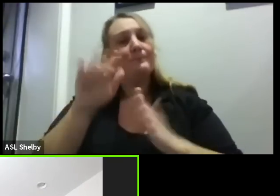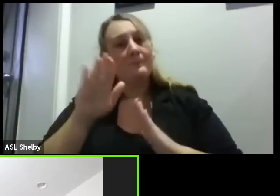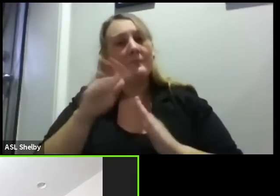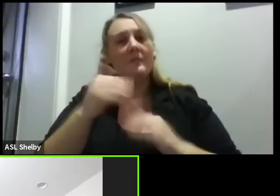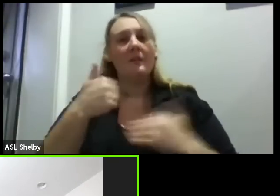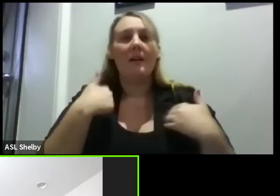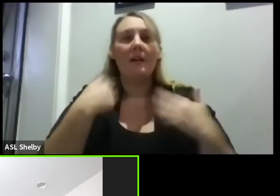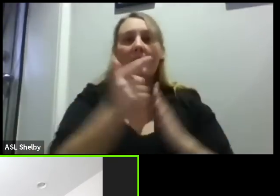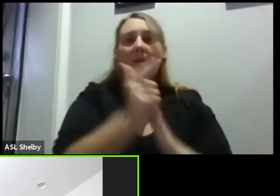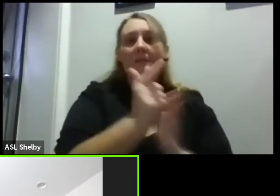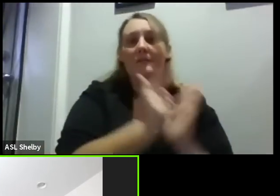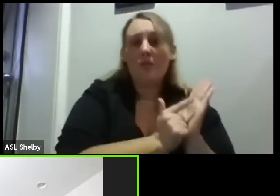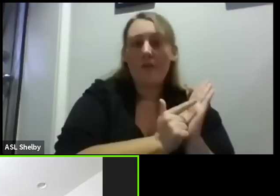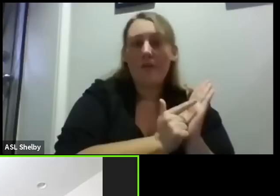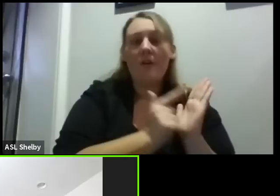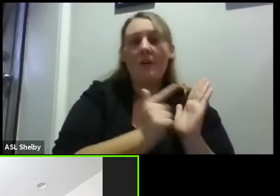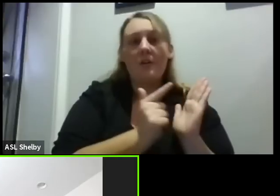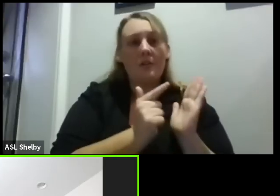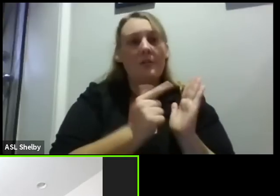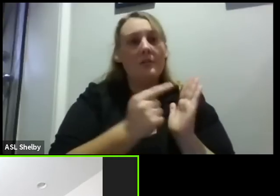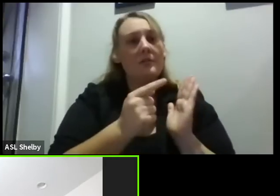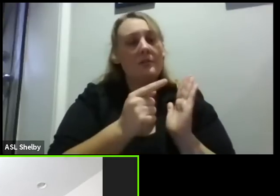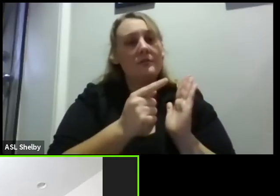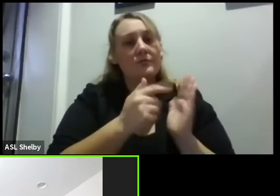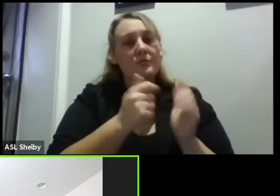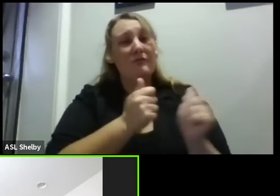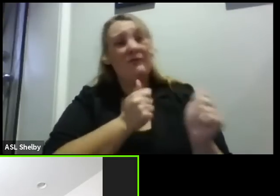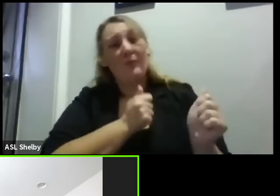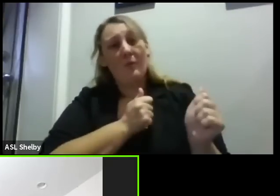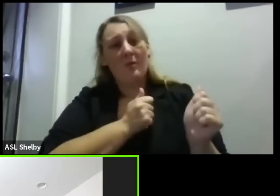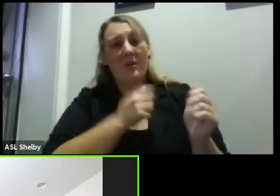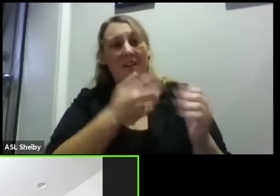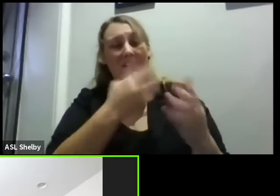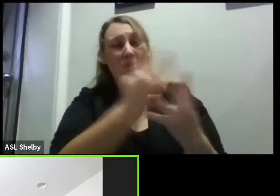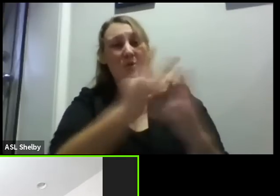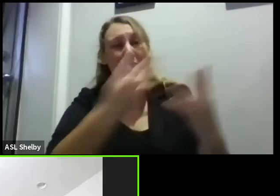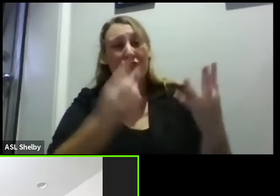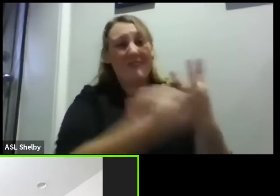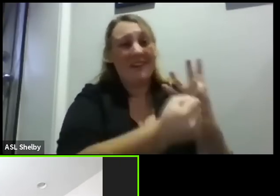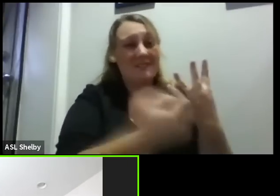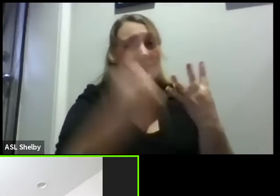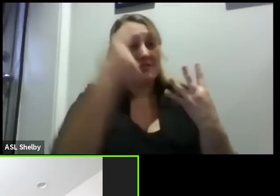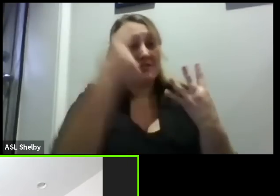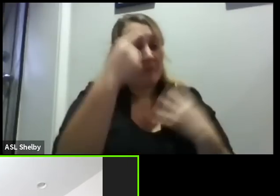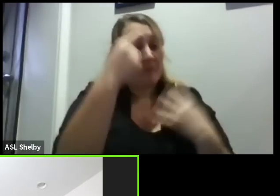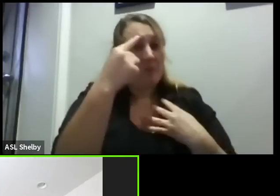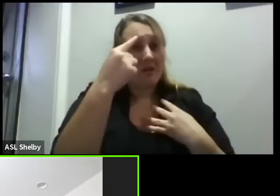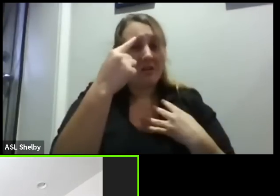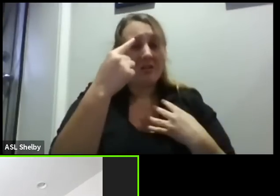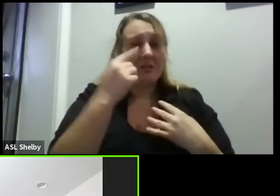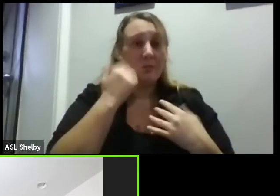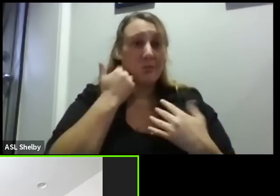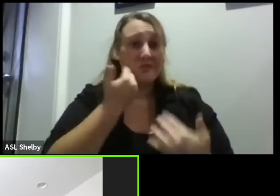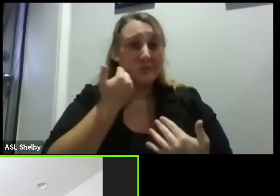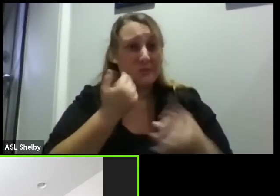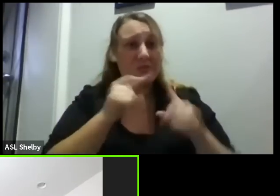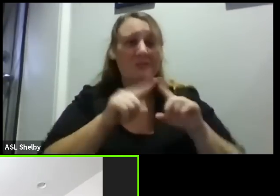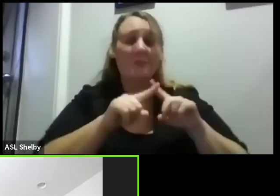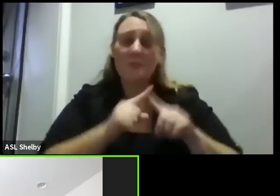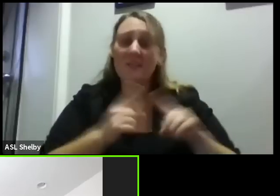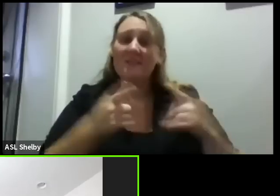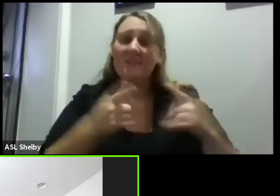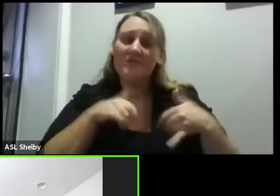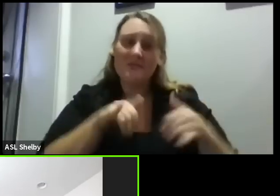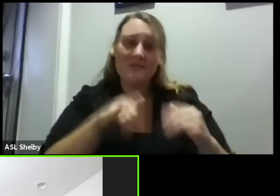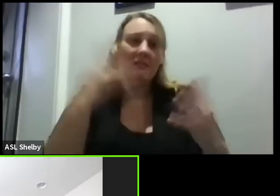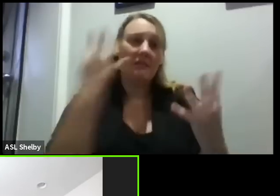still not arresting people for prostitution, they did start arresting people for narcotics, I believe about 2